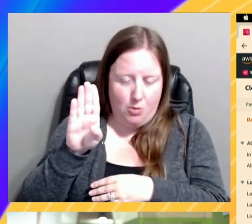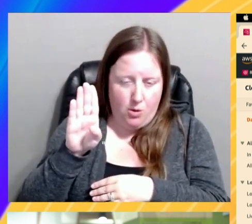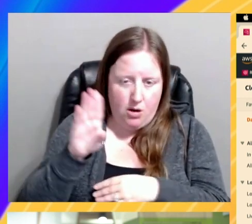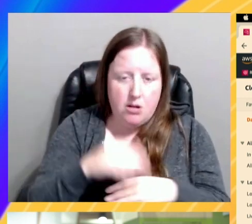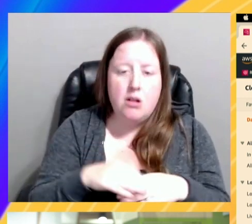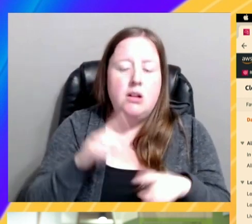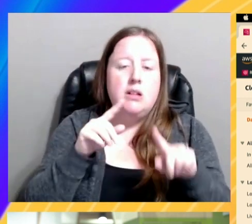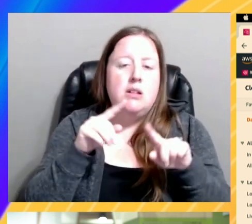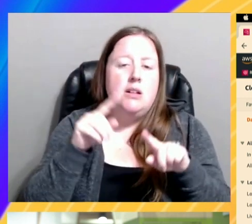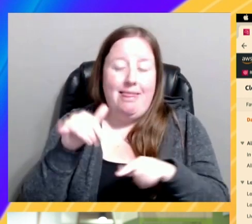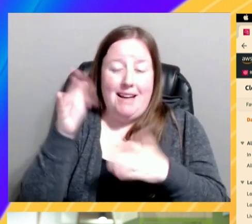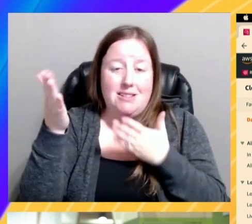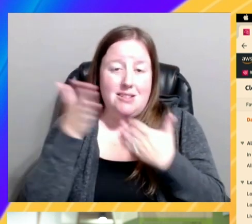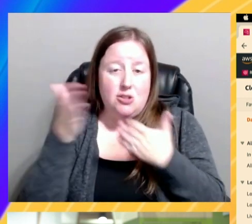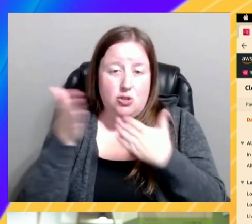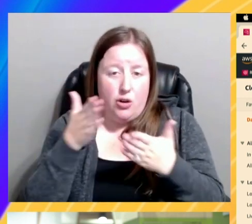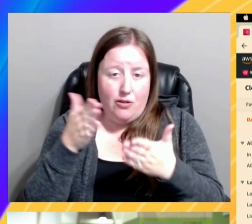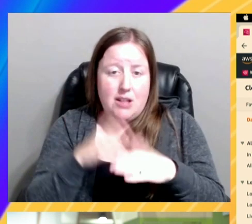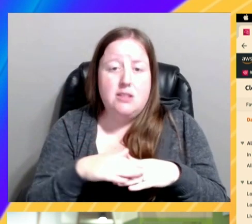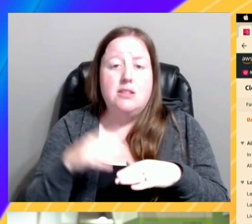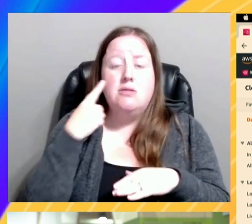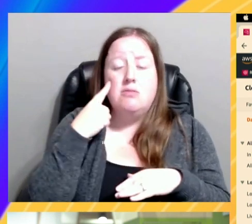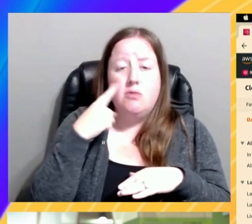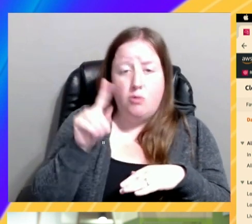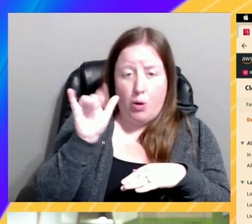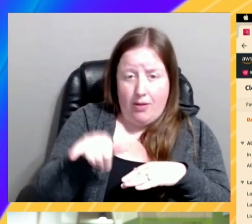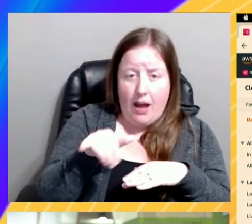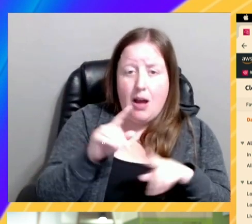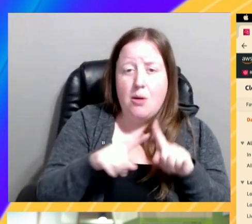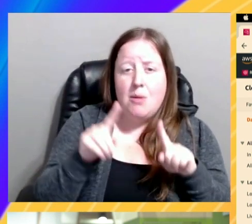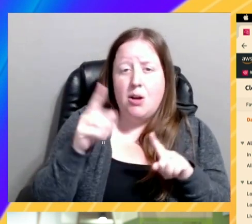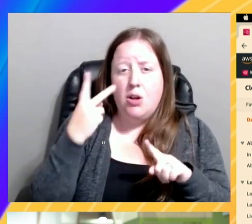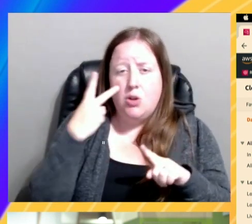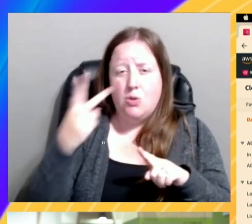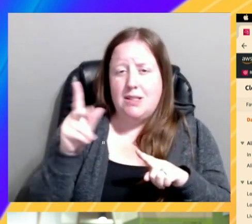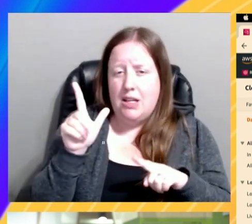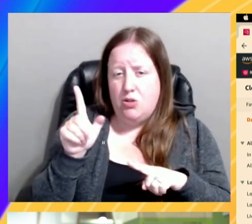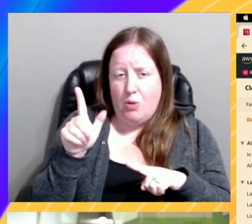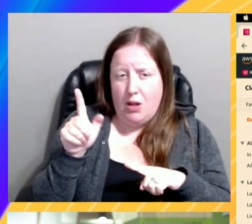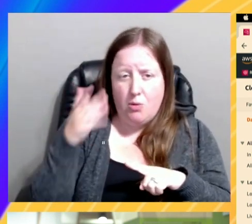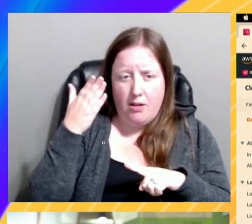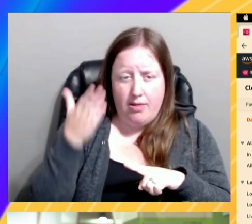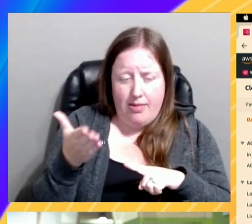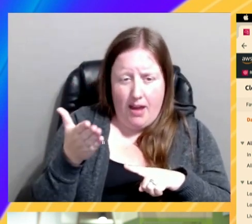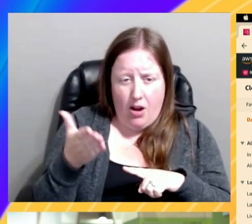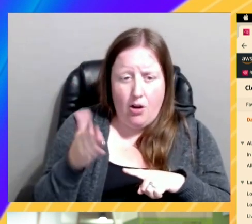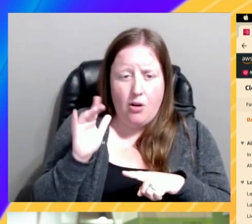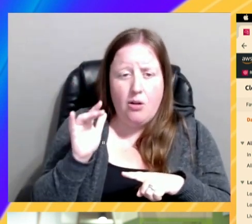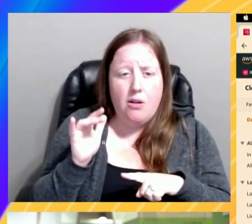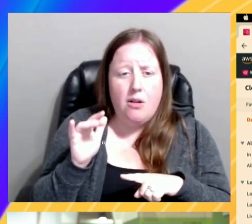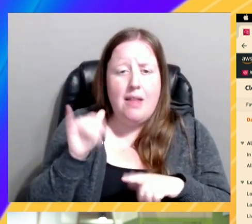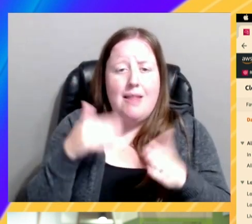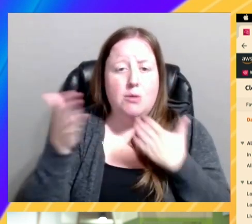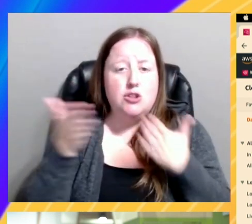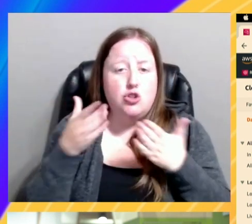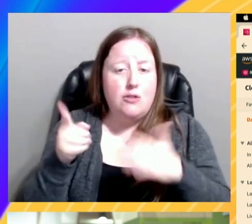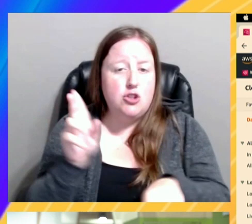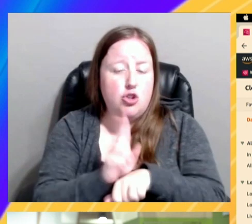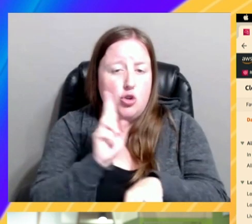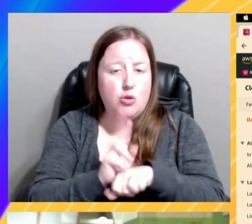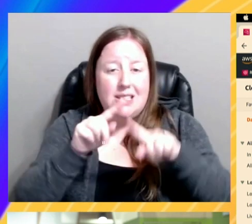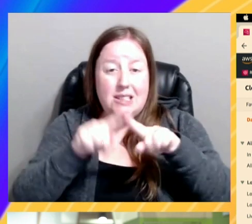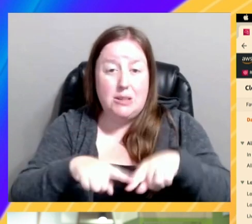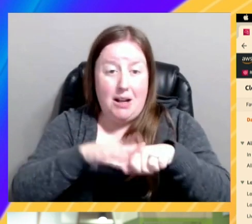we have like more than 200 services. But you only see 21 here because CloudWatch detects what services you're using, and based on that, it's going to